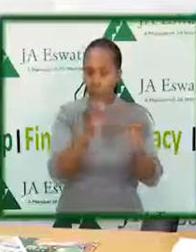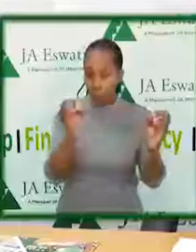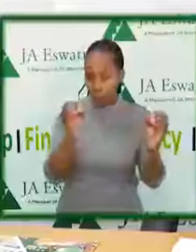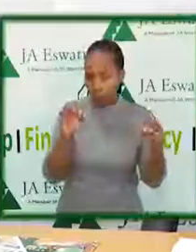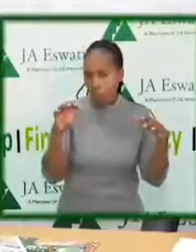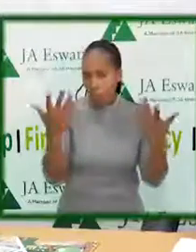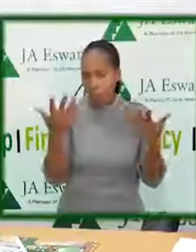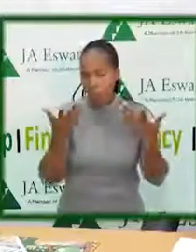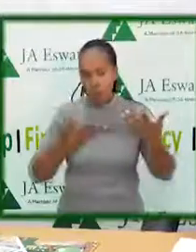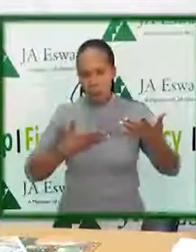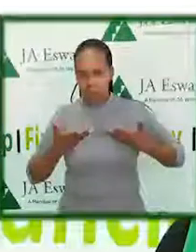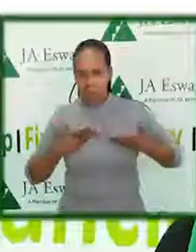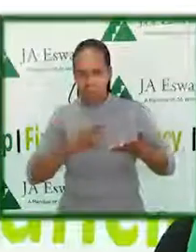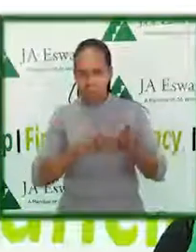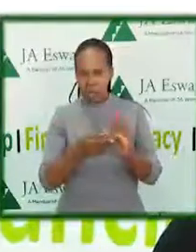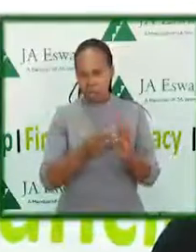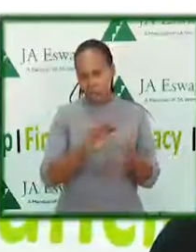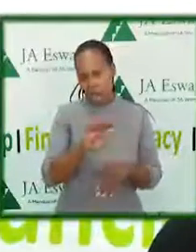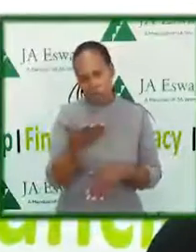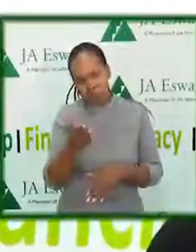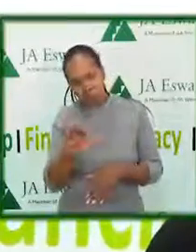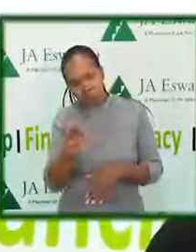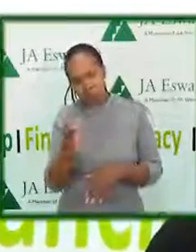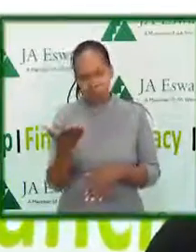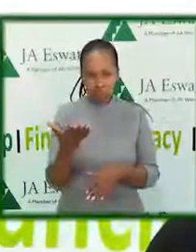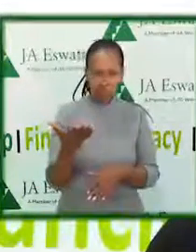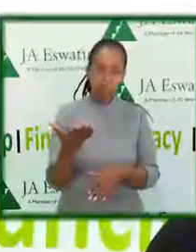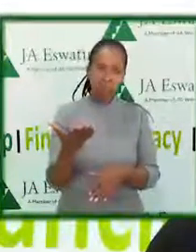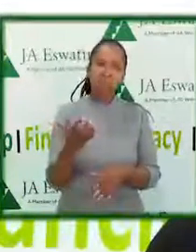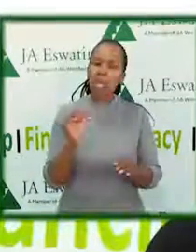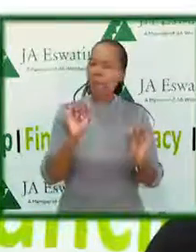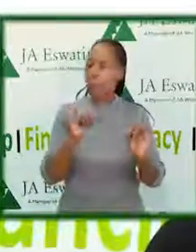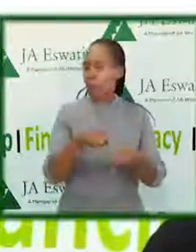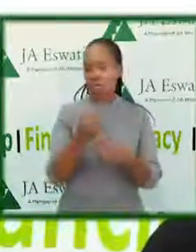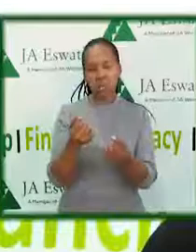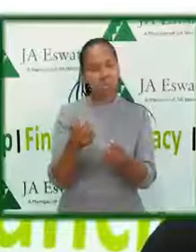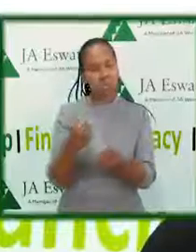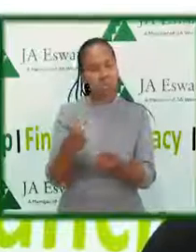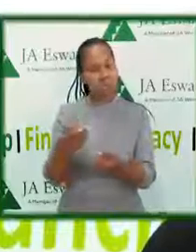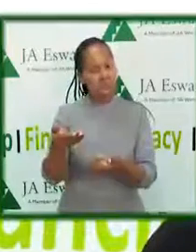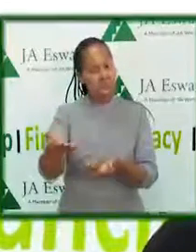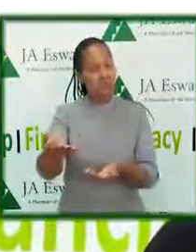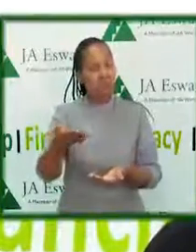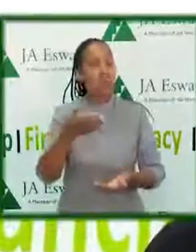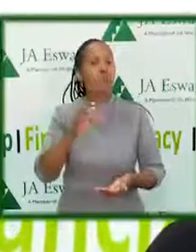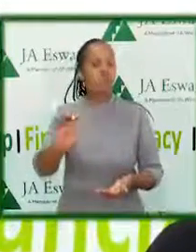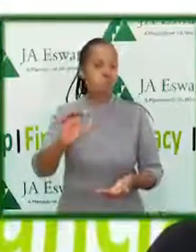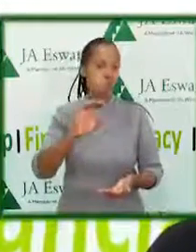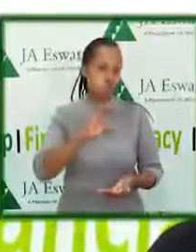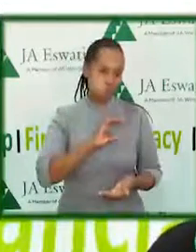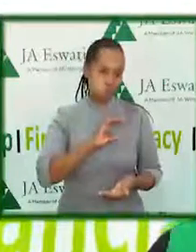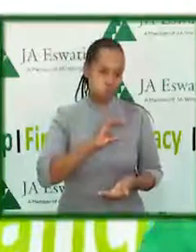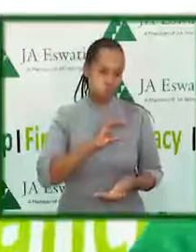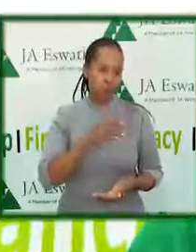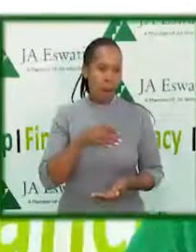which outlines what you want to do as a business, if it's feasible, if it